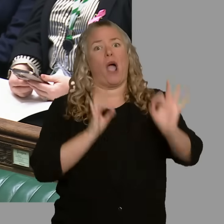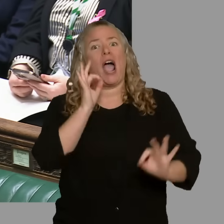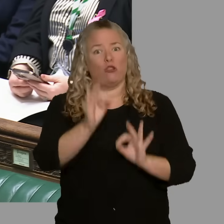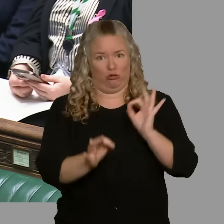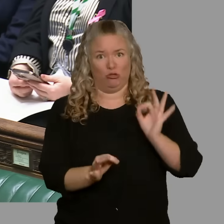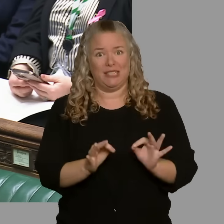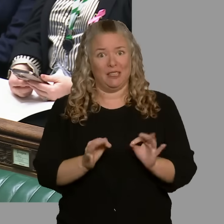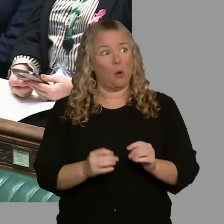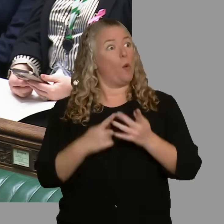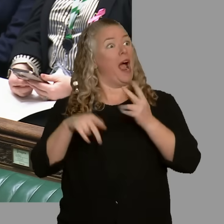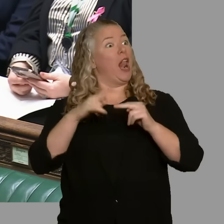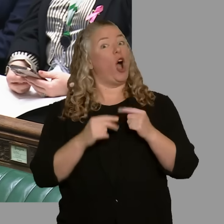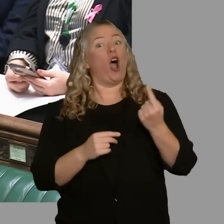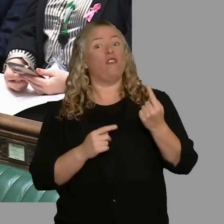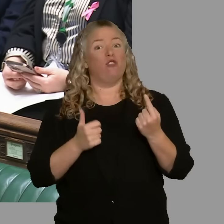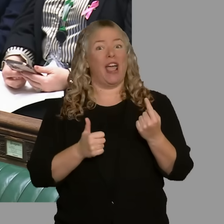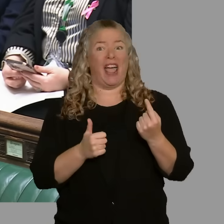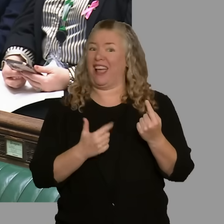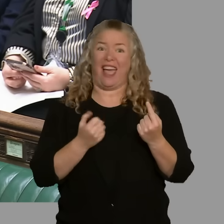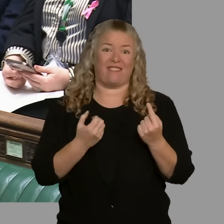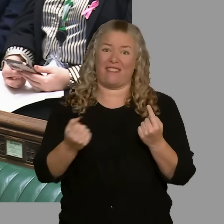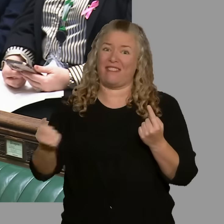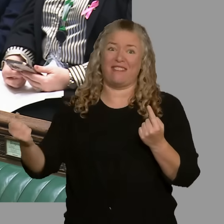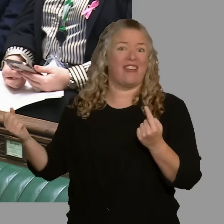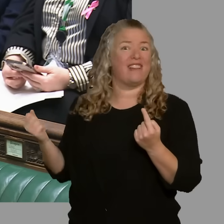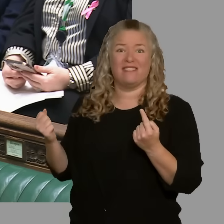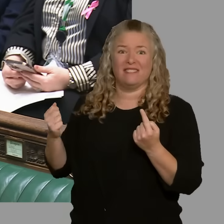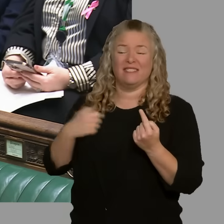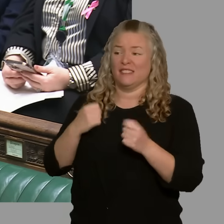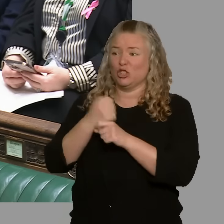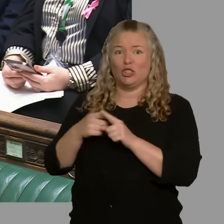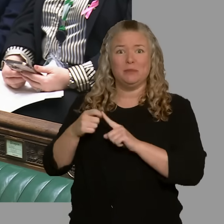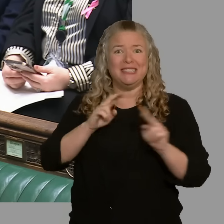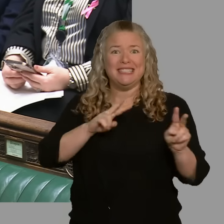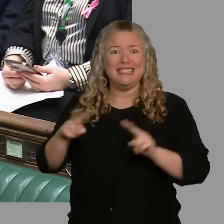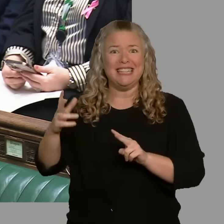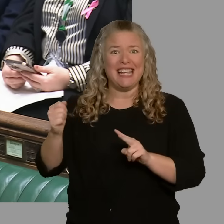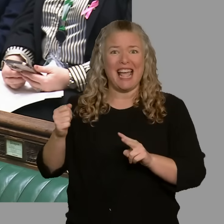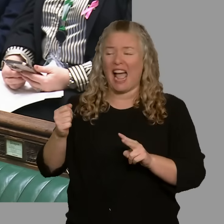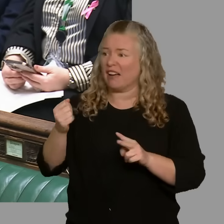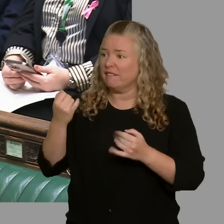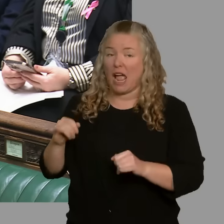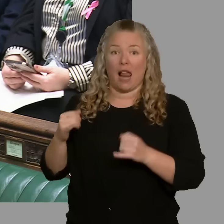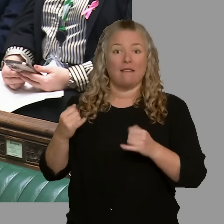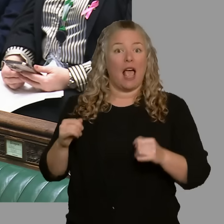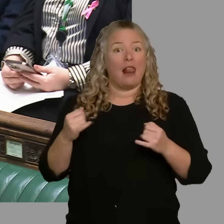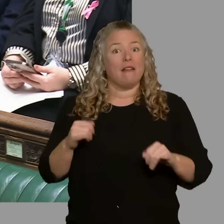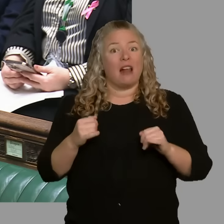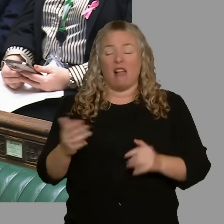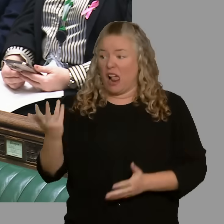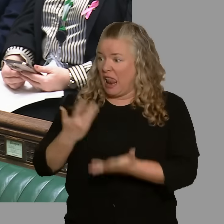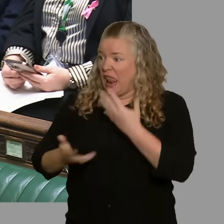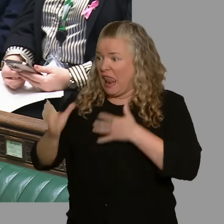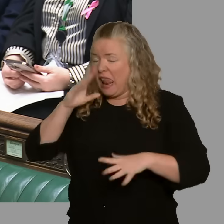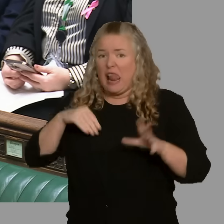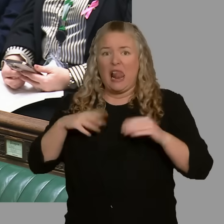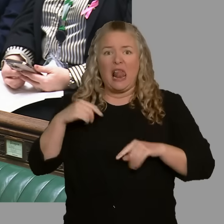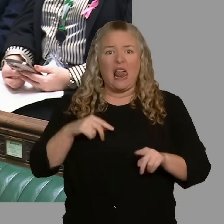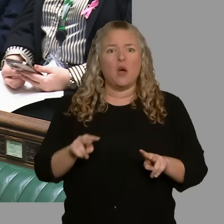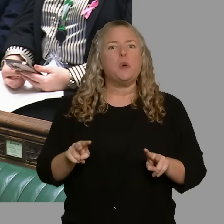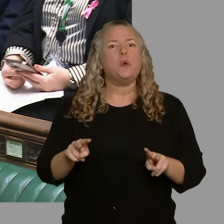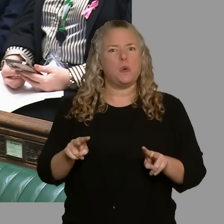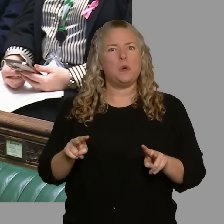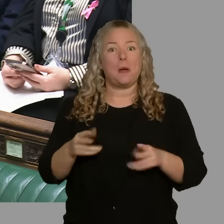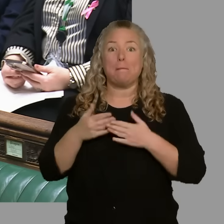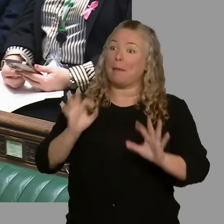to rebuild confidence with new, more appropriately sized local NHS mental health trusts which are fit to